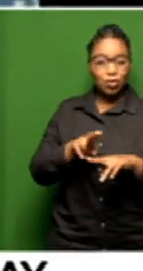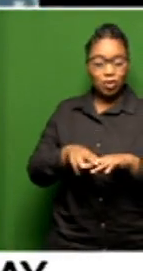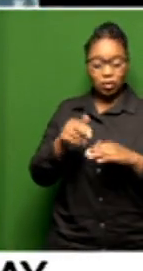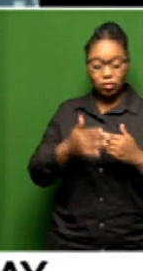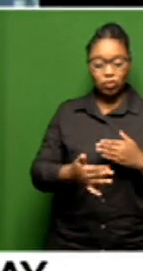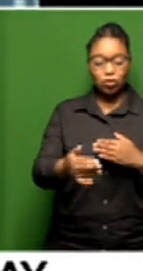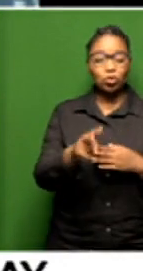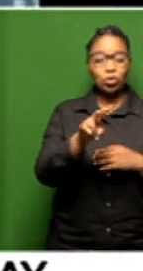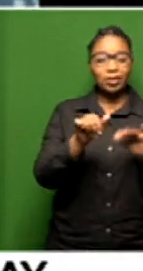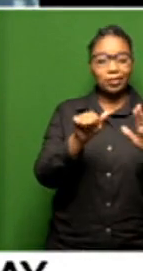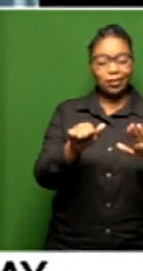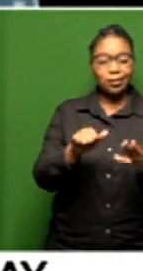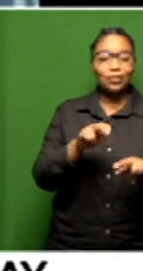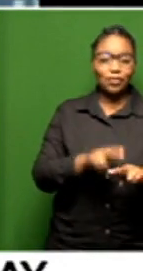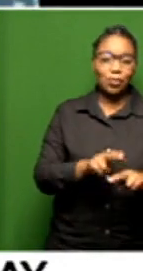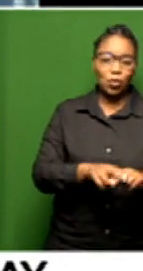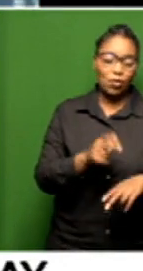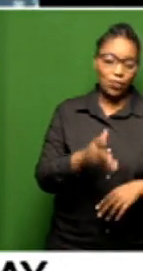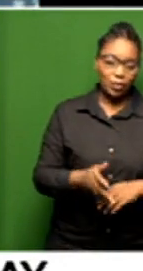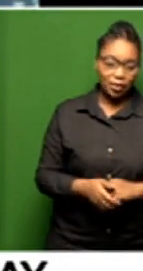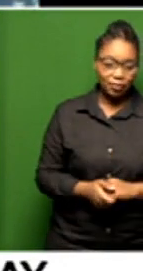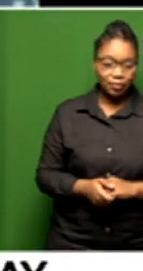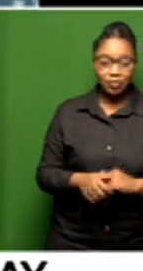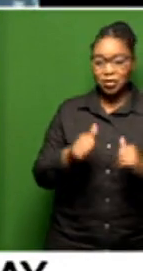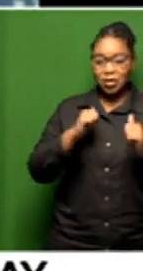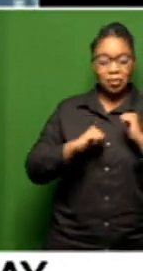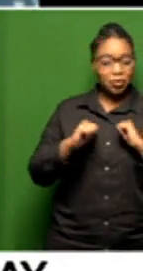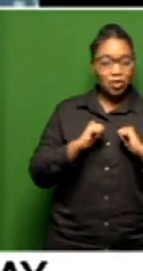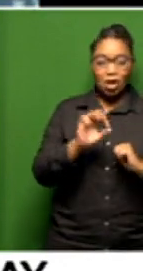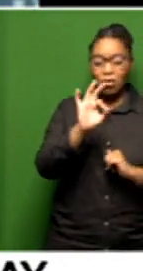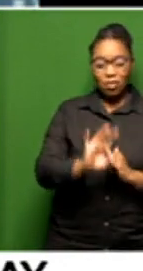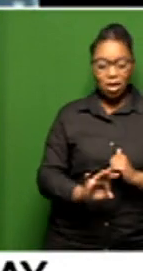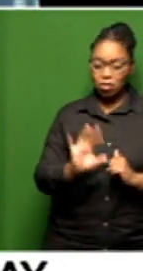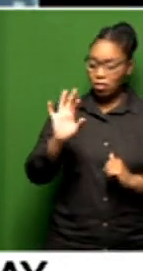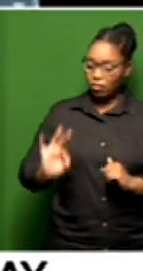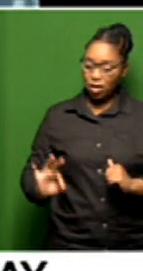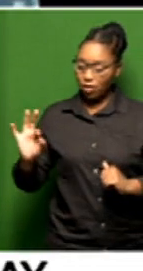the 26th of February. There'll be no performances on Mondays.